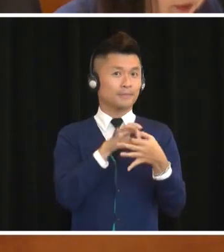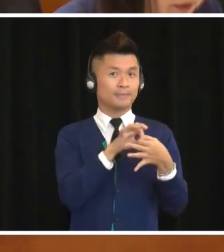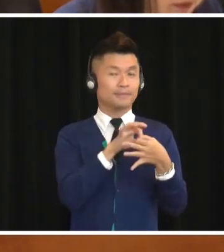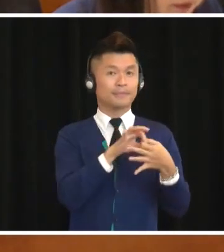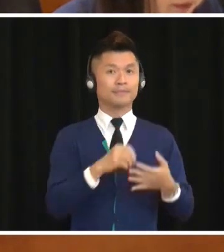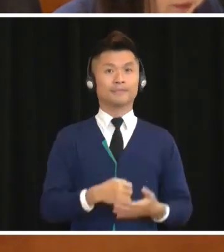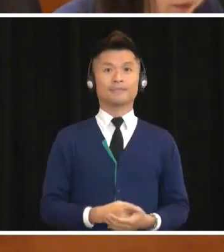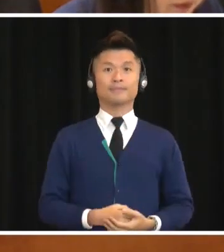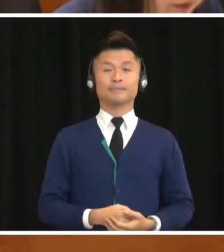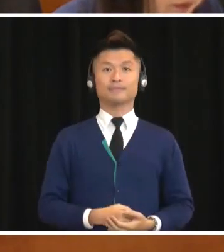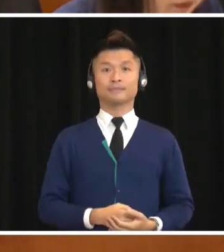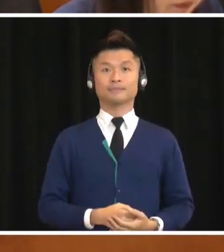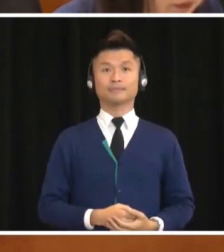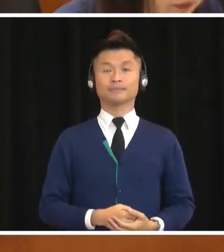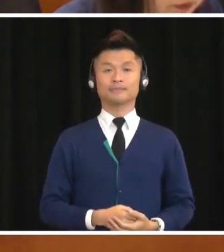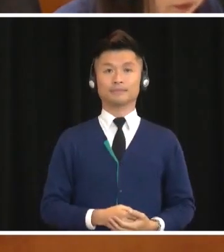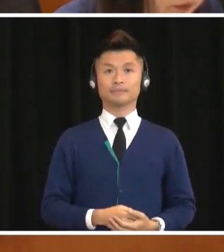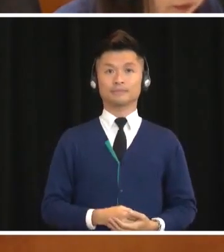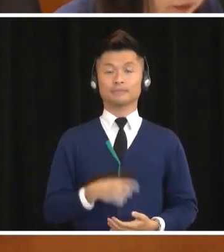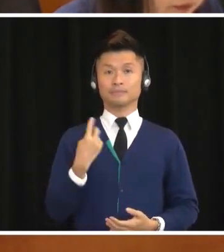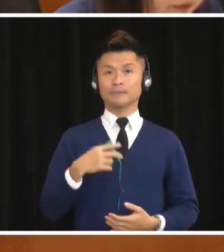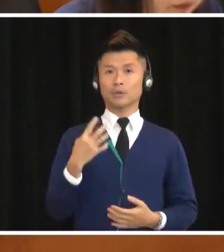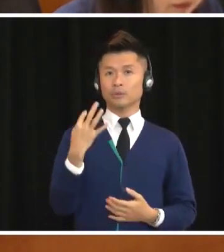and Welfare,